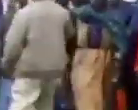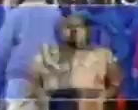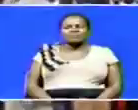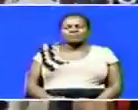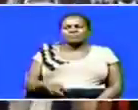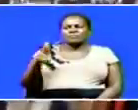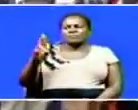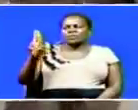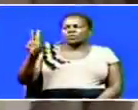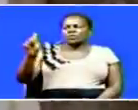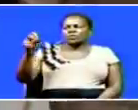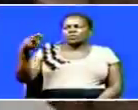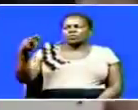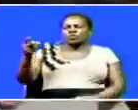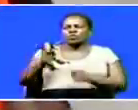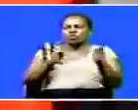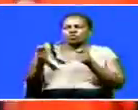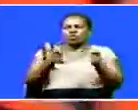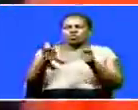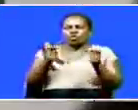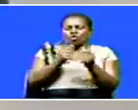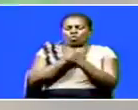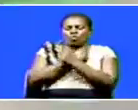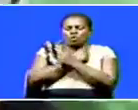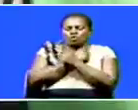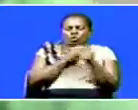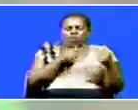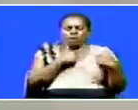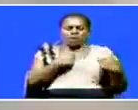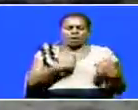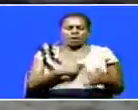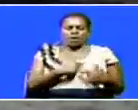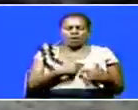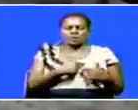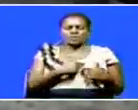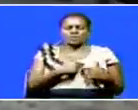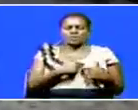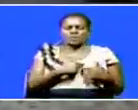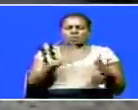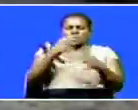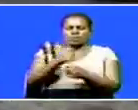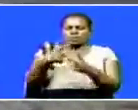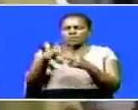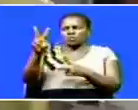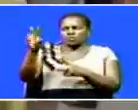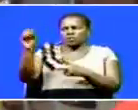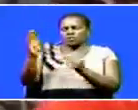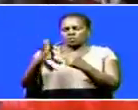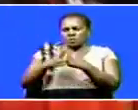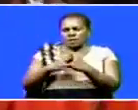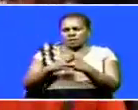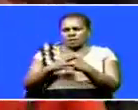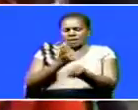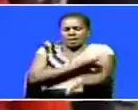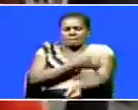Ruth Wanza runs the Compassionate Hearts Organization, a non-profit initiative she began in 2009 aimed